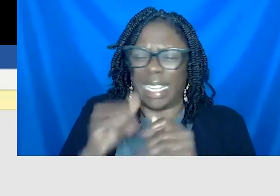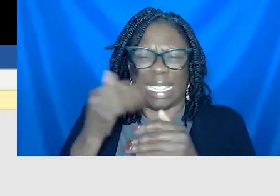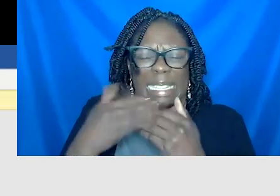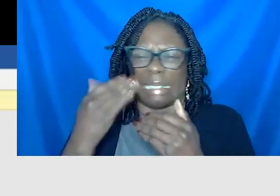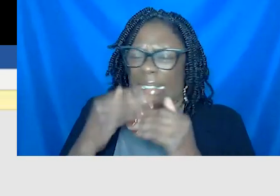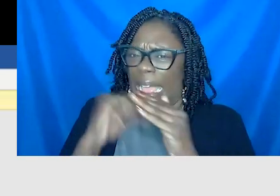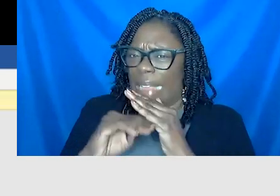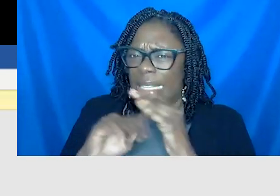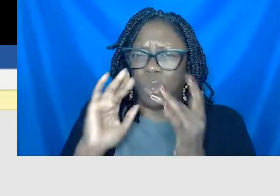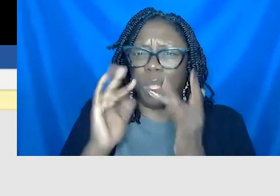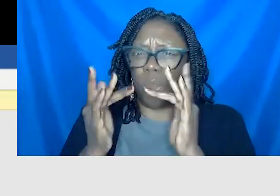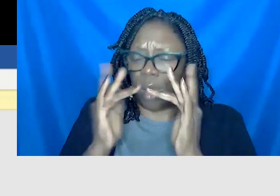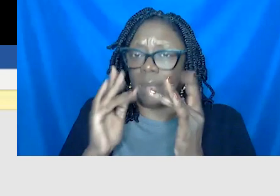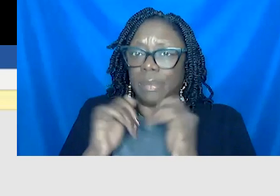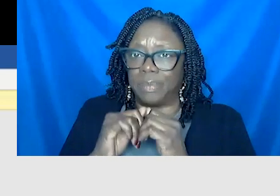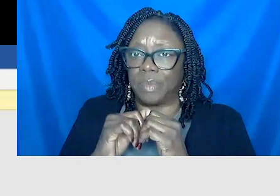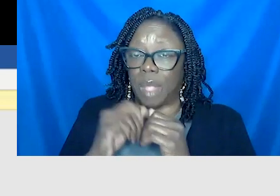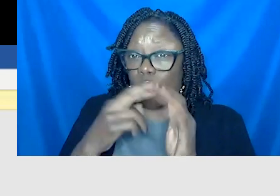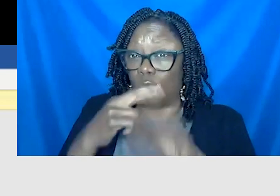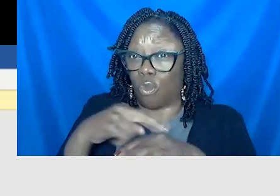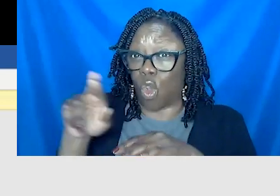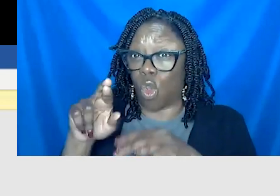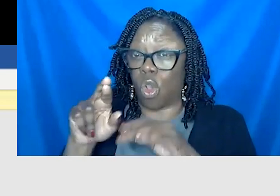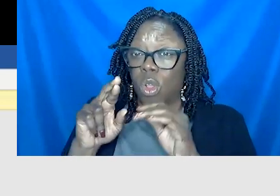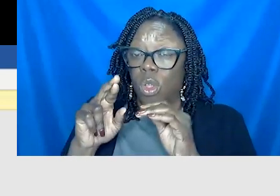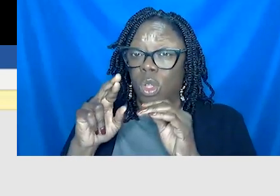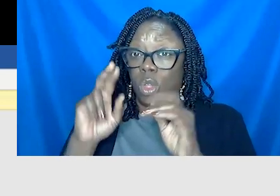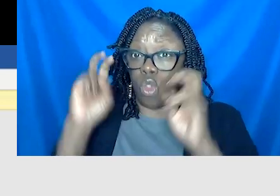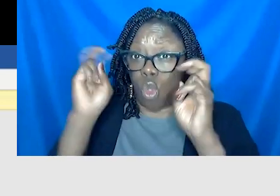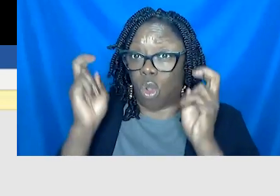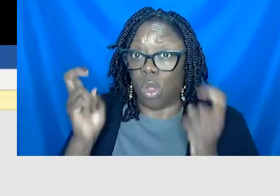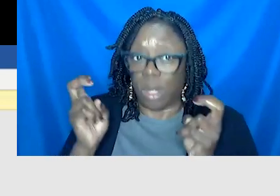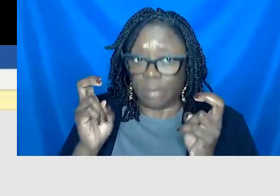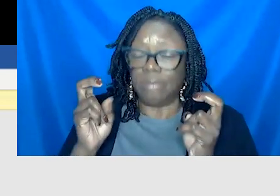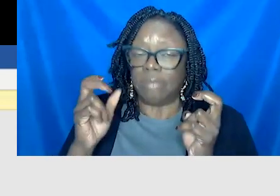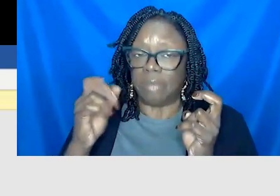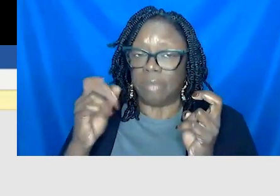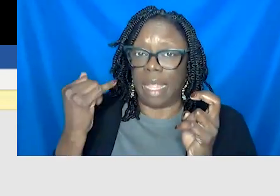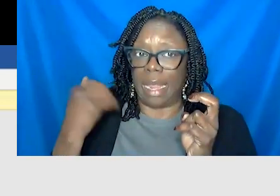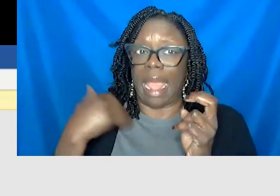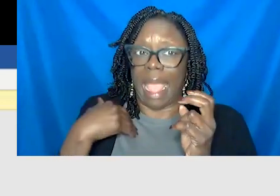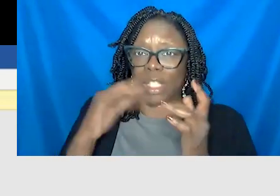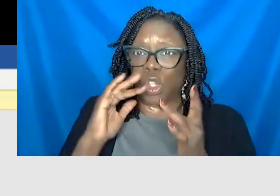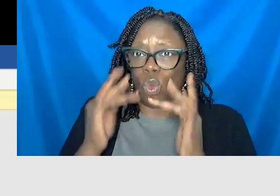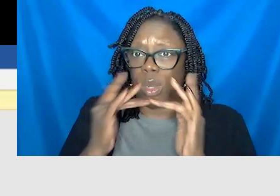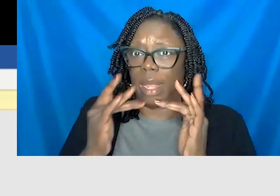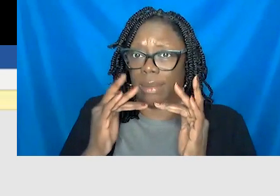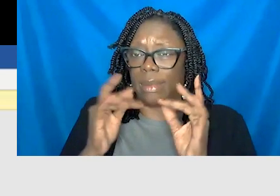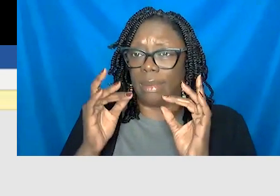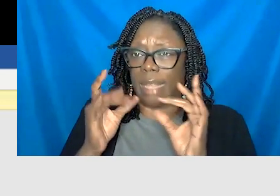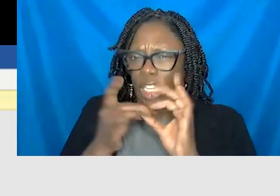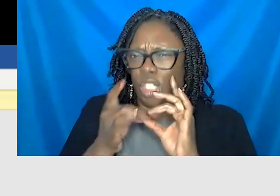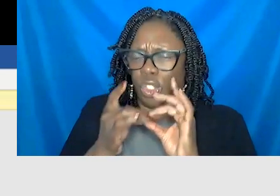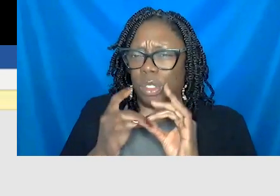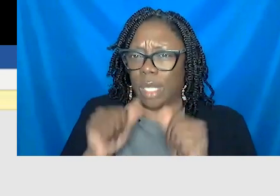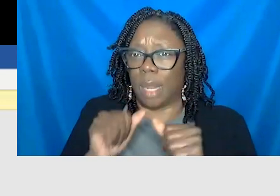online, and I refer to those articles completely. It has internet capability. but the summaries